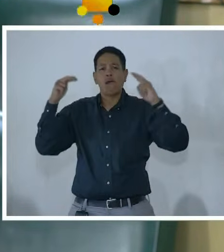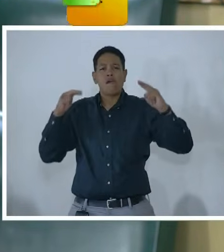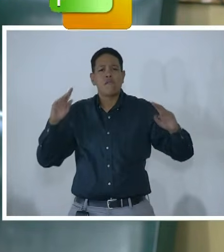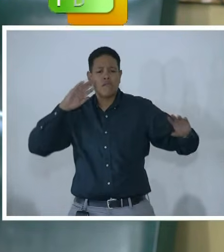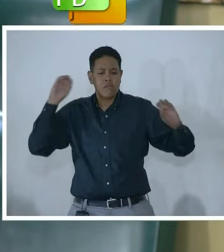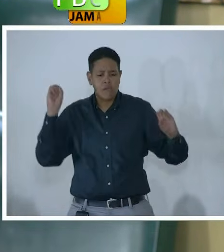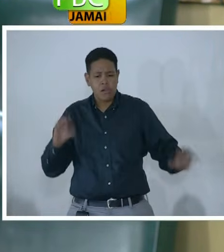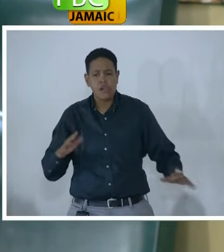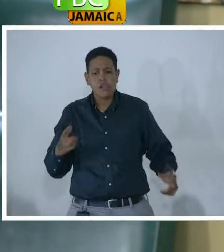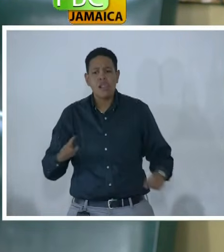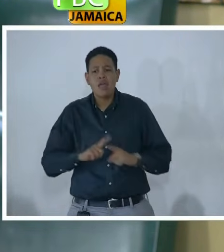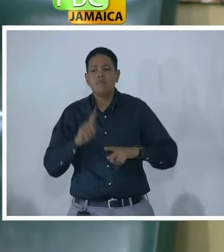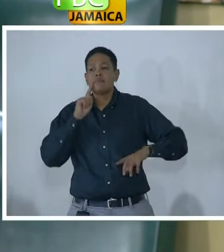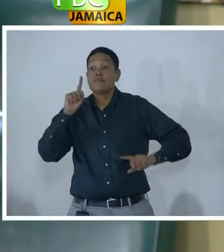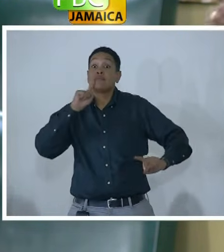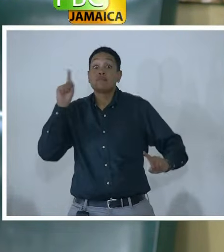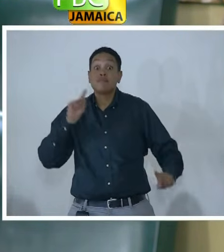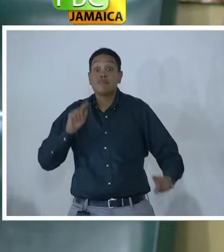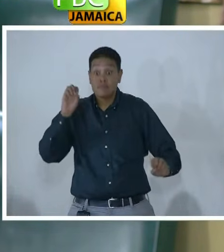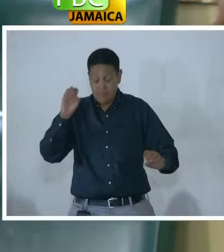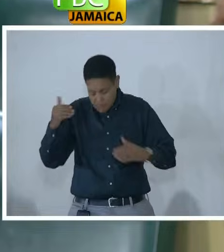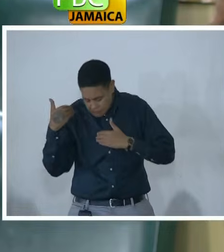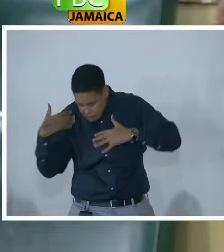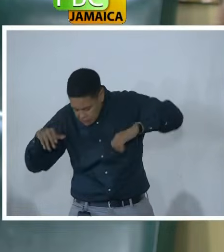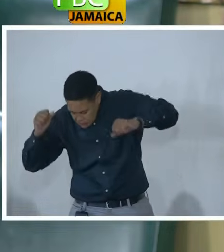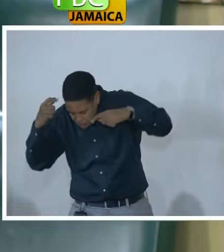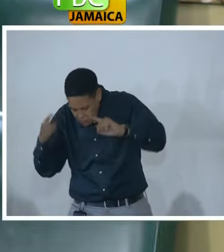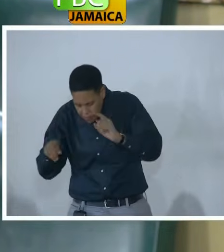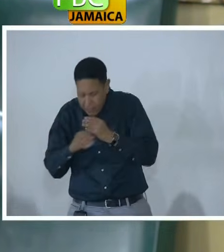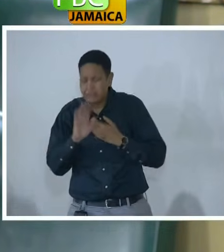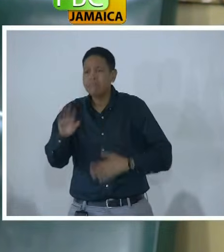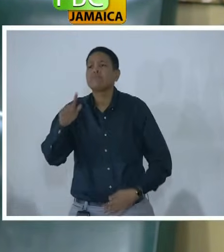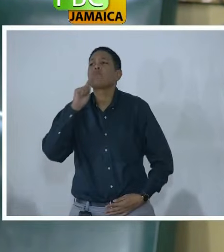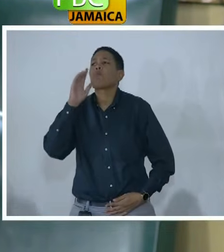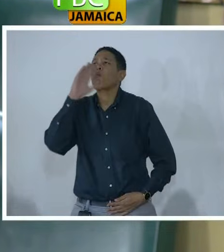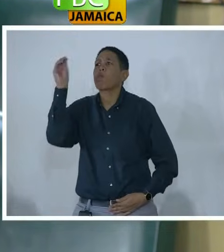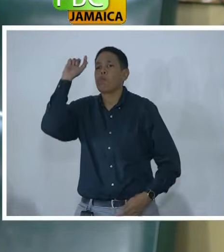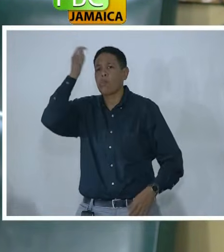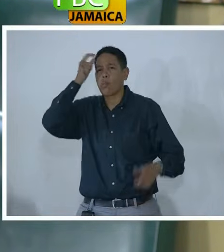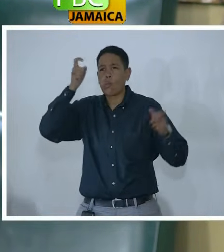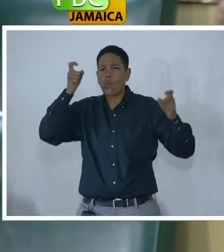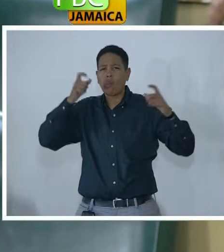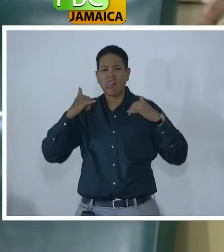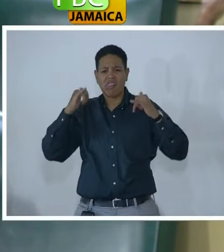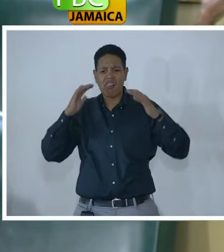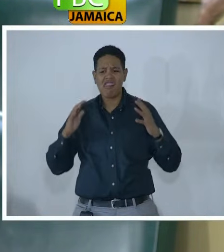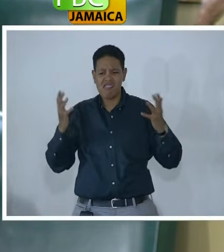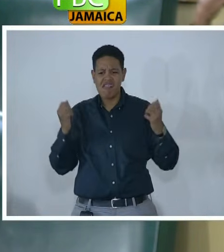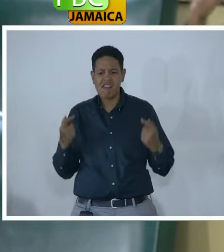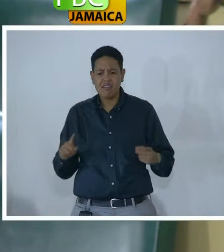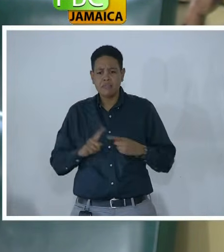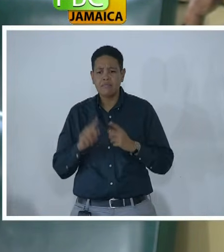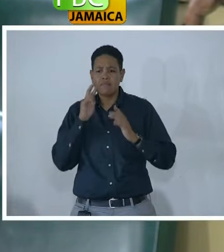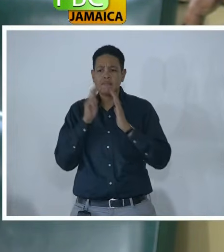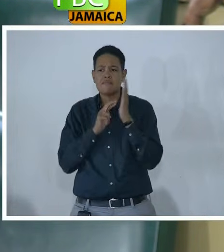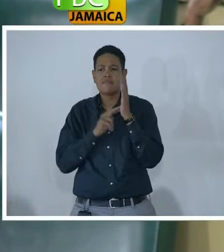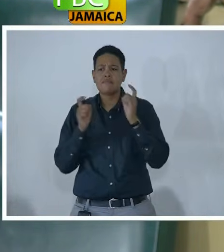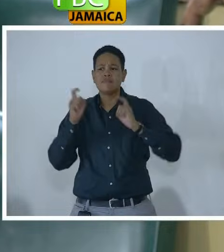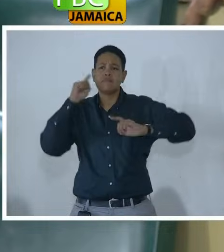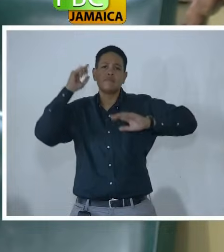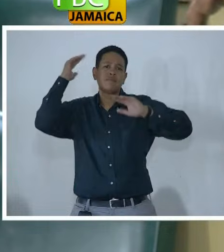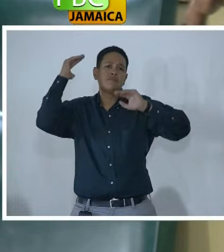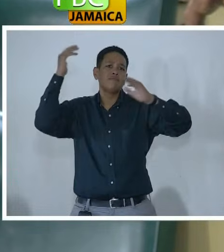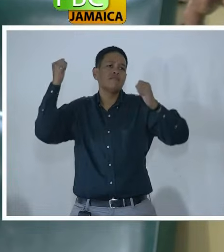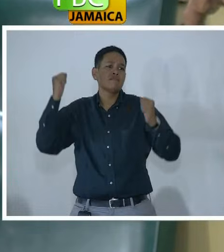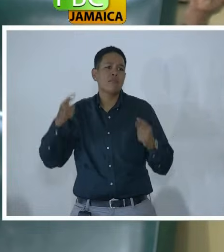issuers to the reporting obligations, corporate governance standards, and regulatory expectations